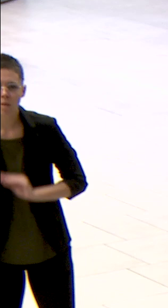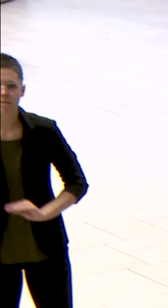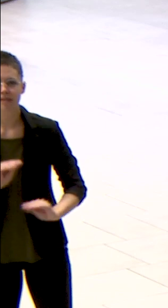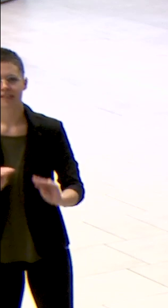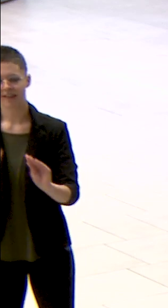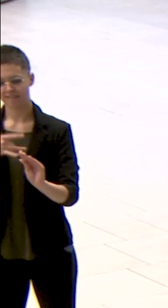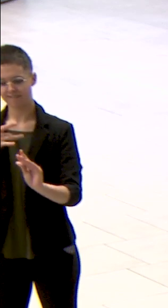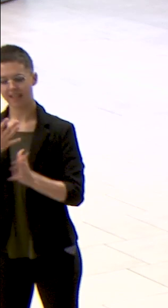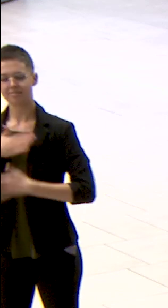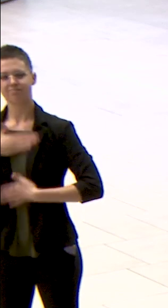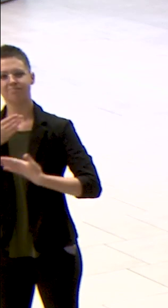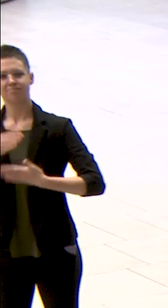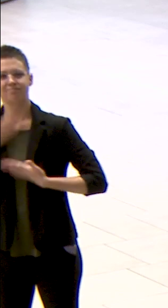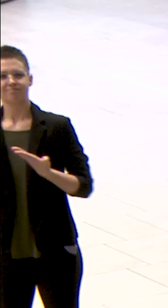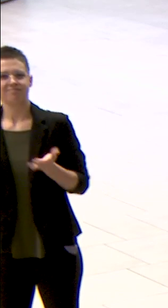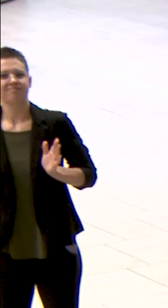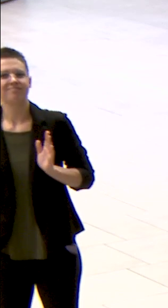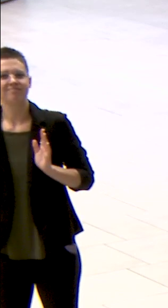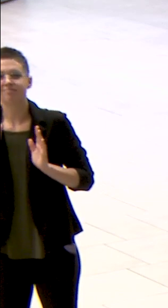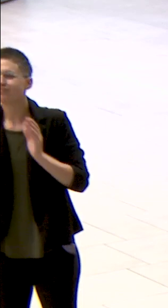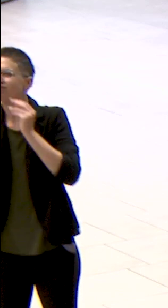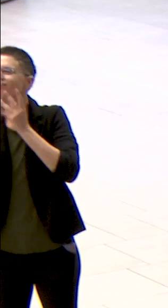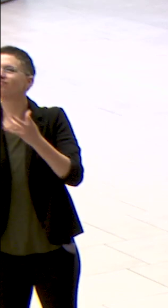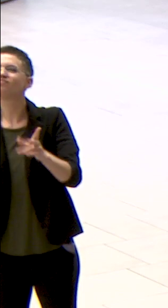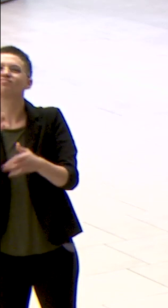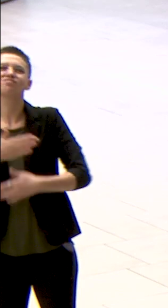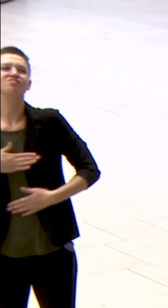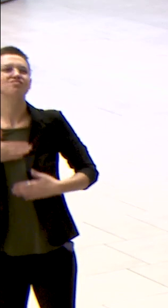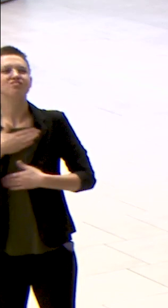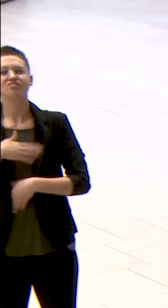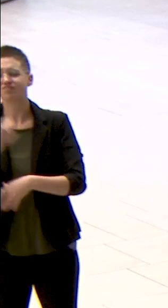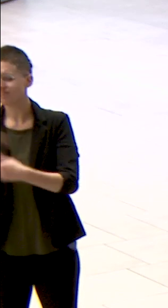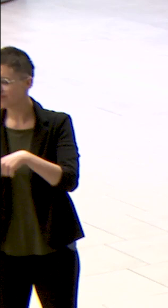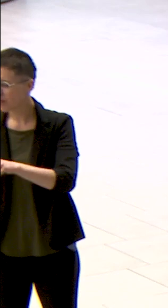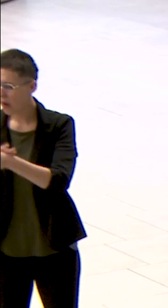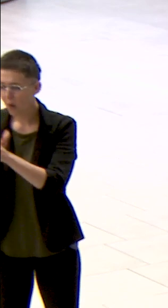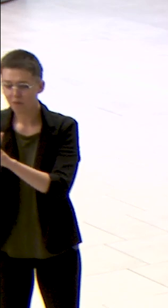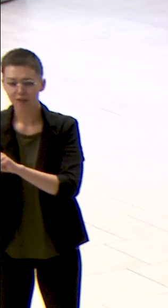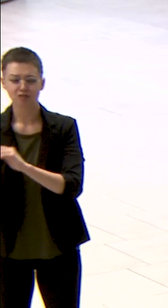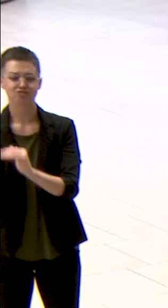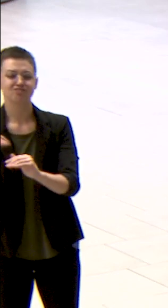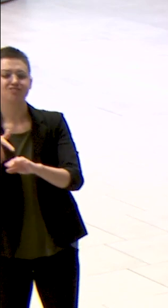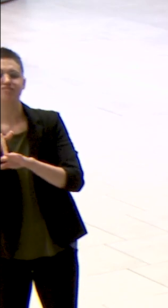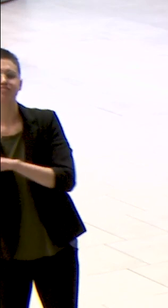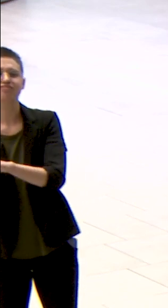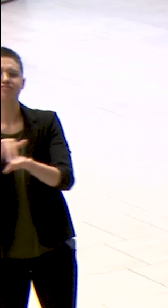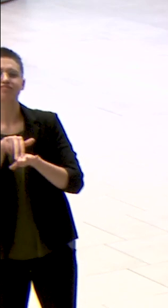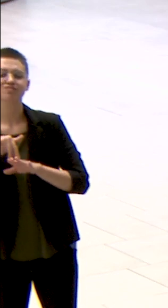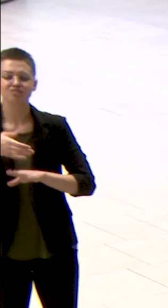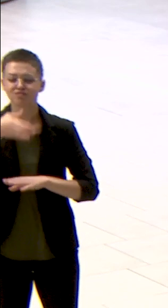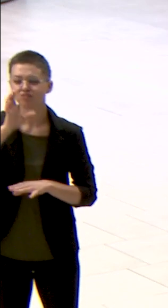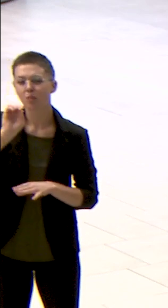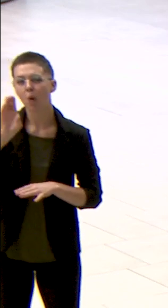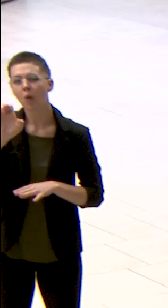of bliss and not having a care in the world, right? In the middle of the pandemic, this guy's just skateboarding around, you know, LA and drinking some Ocean